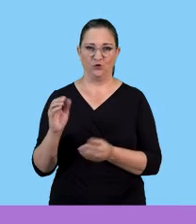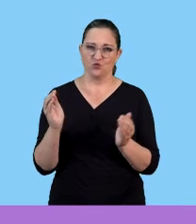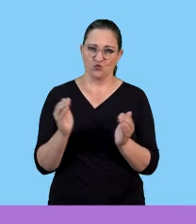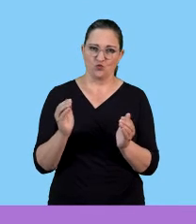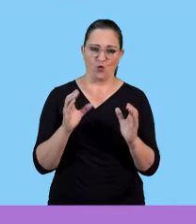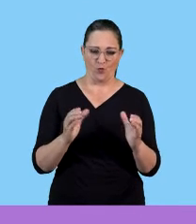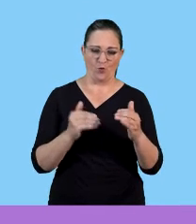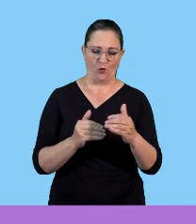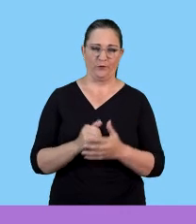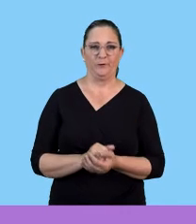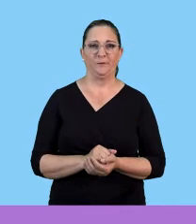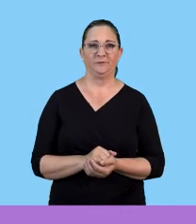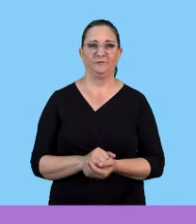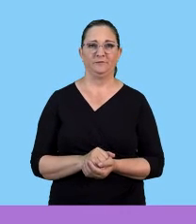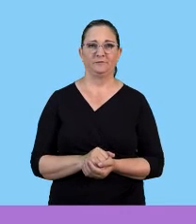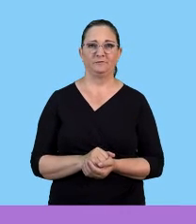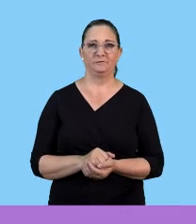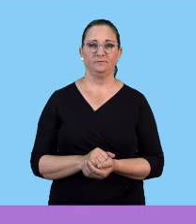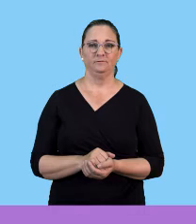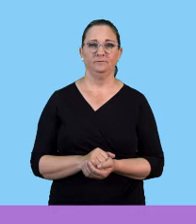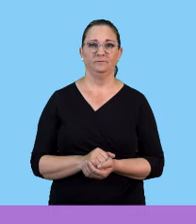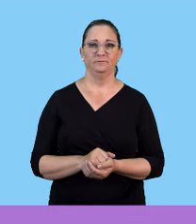boxes, small boxes. Ooh.